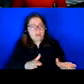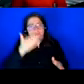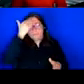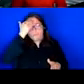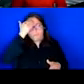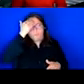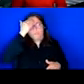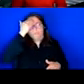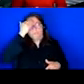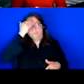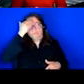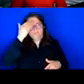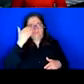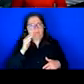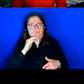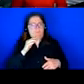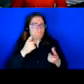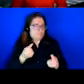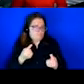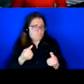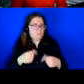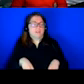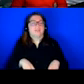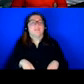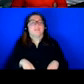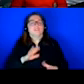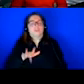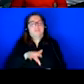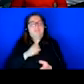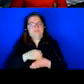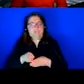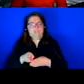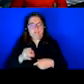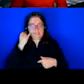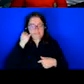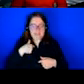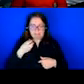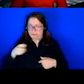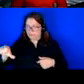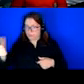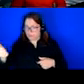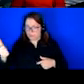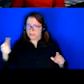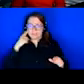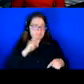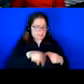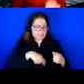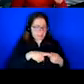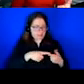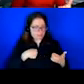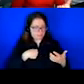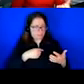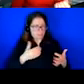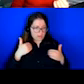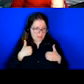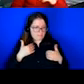So, think about mid-career, like where you are right now and you want to transfer to something else. Do a pros and cons list. What do